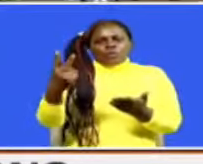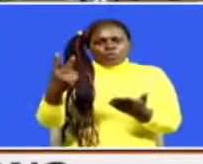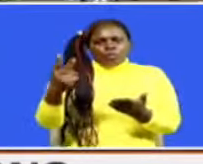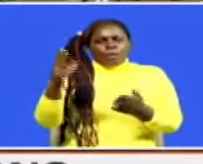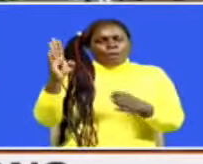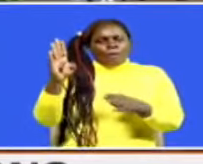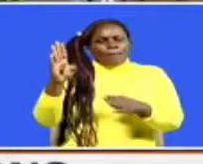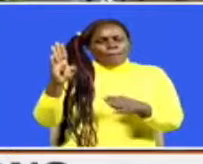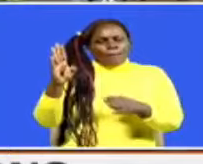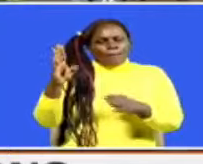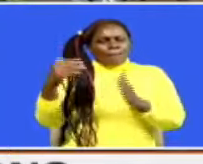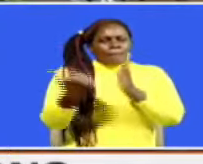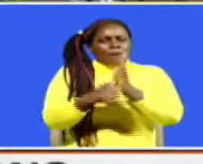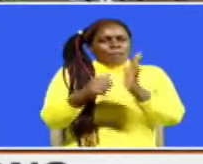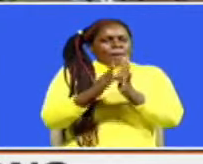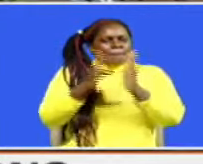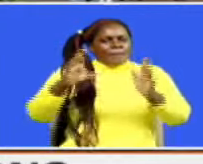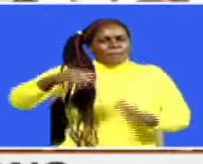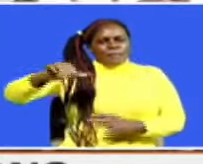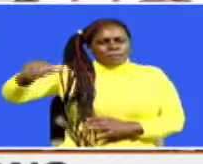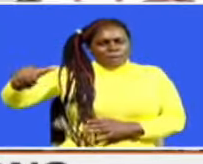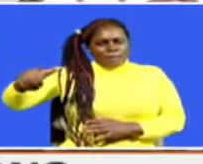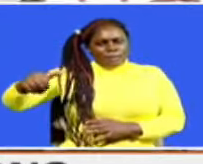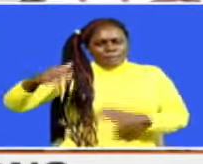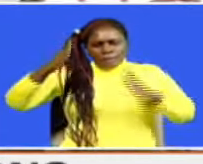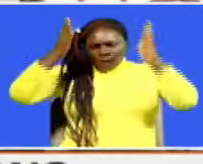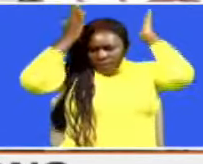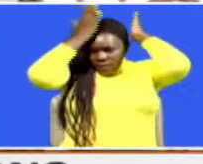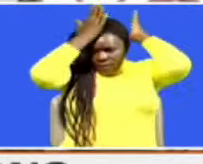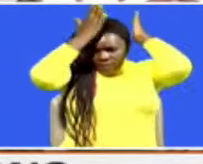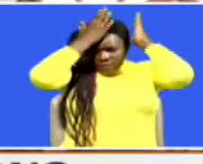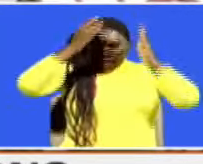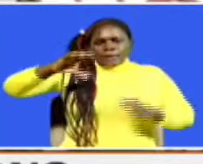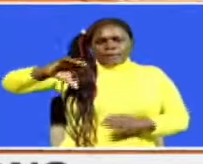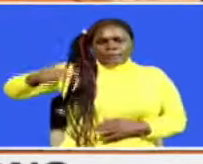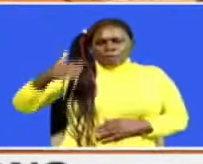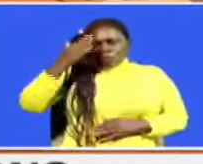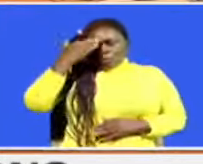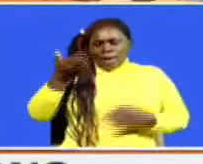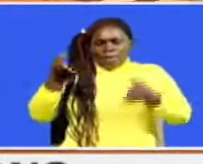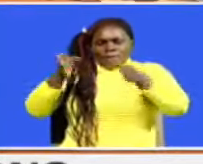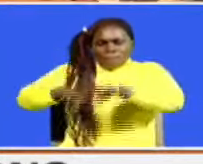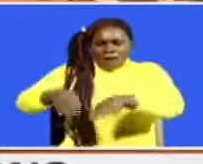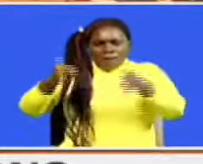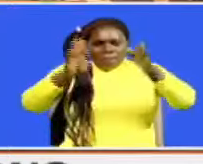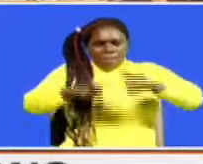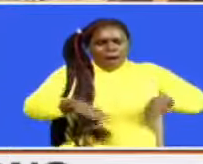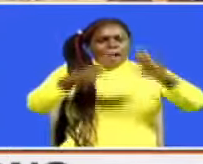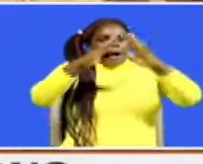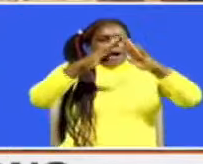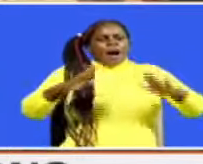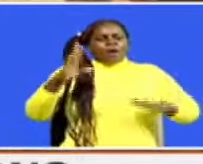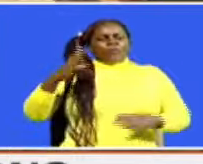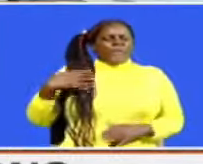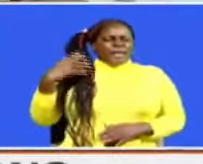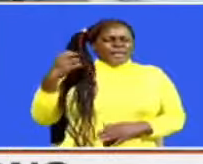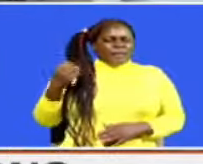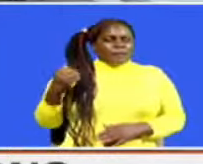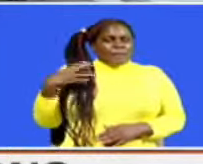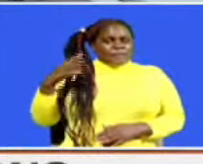a nightmare to the residents of Milimani Estate in Kakamega Town, following demolitions of their multi-million shilling